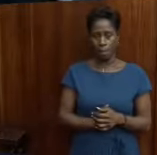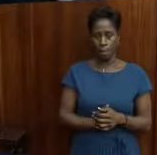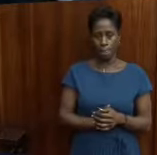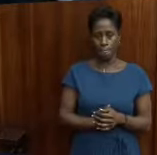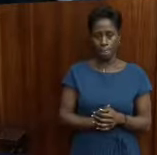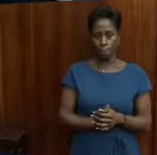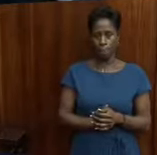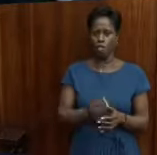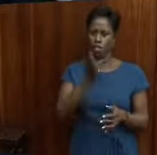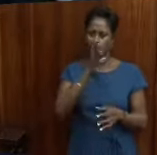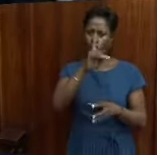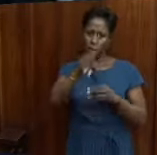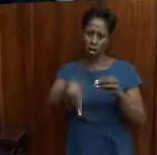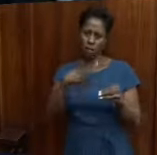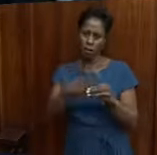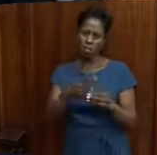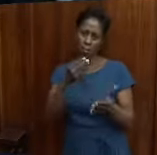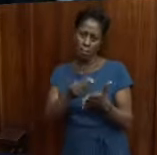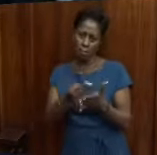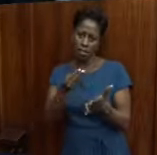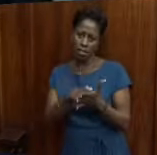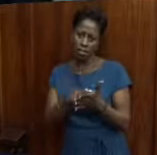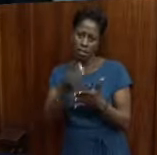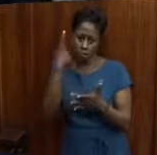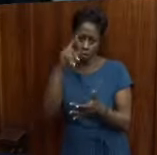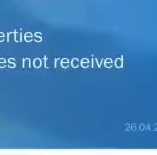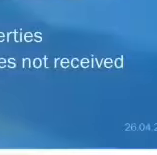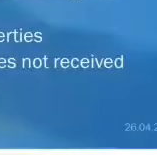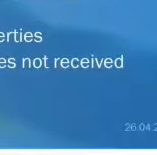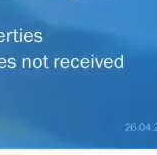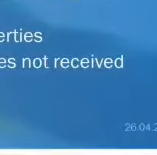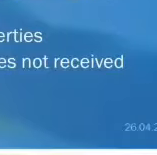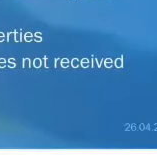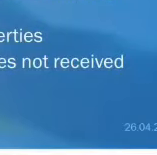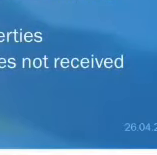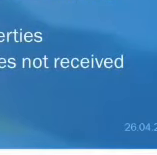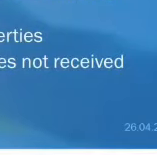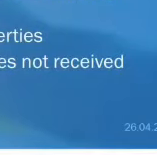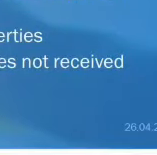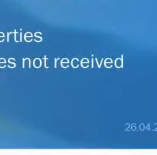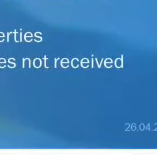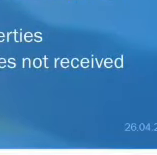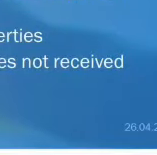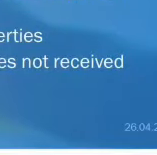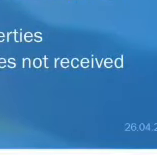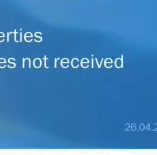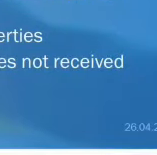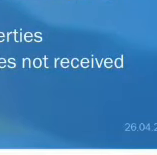Still yet to be recovered. 7 million paid, 5 million still to be recovered.